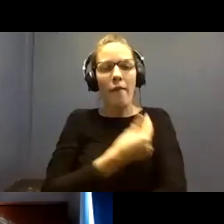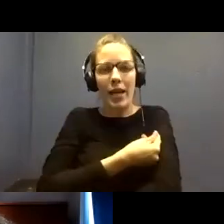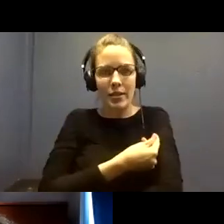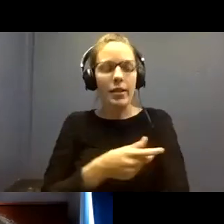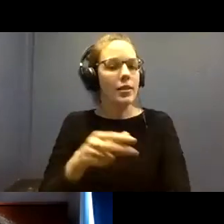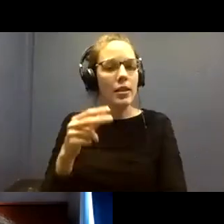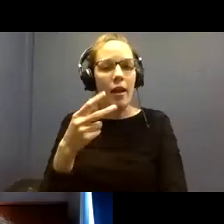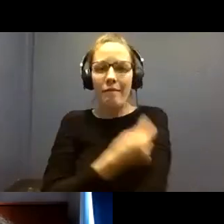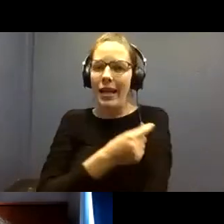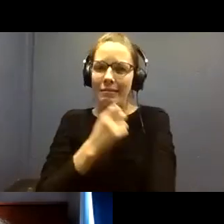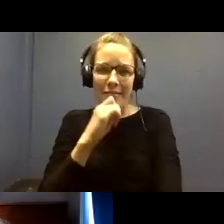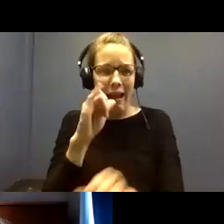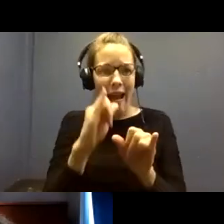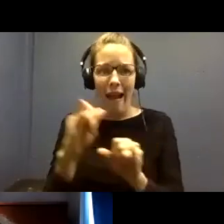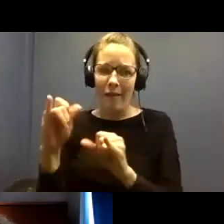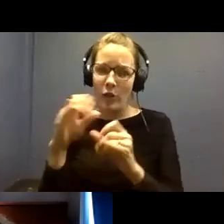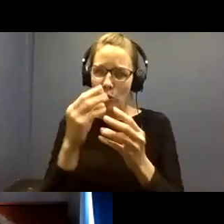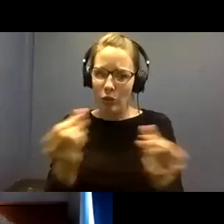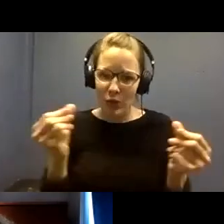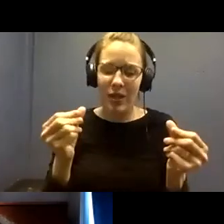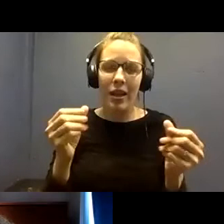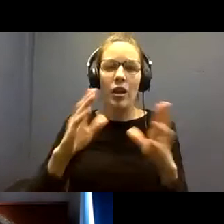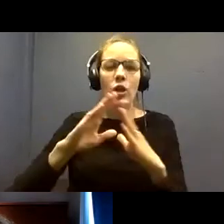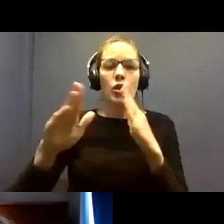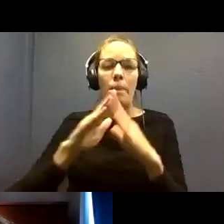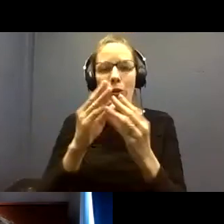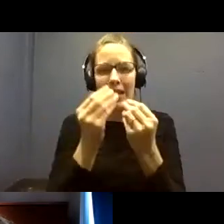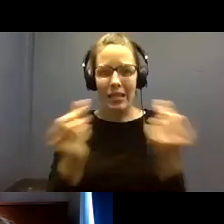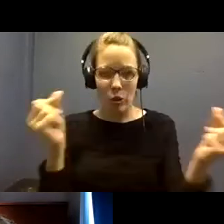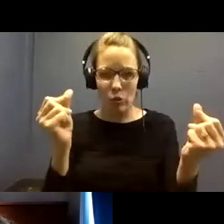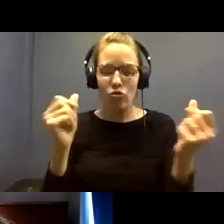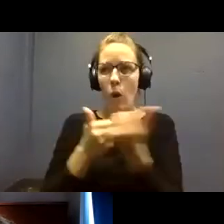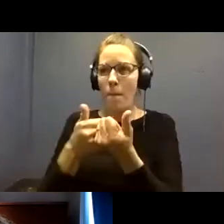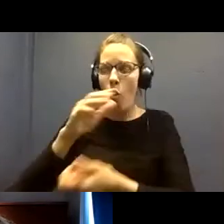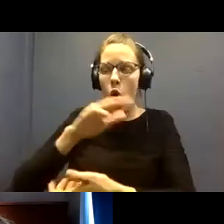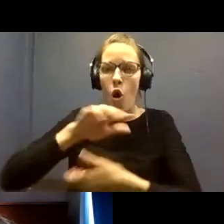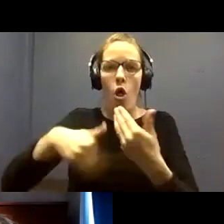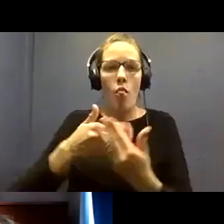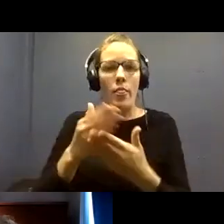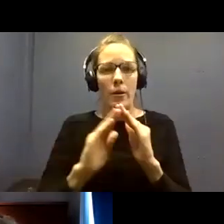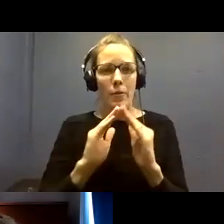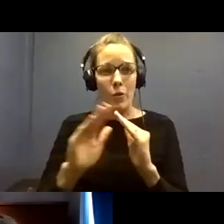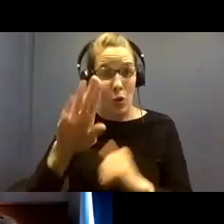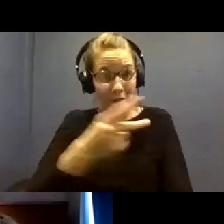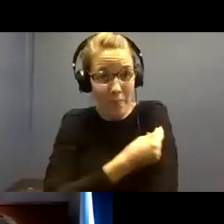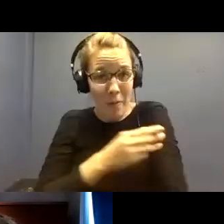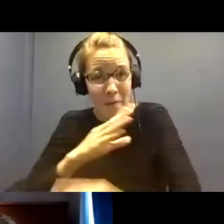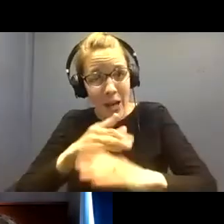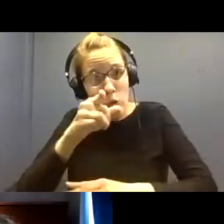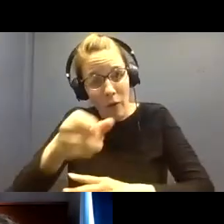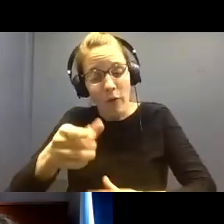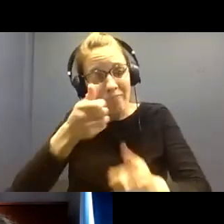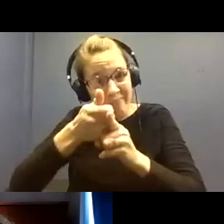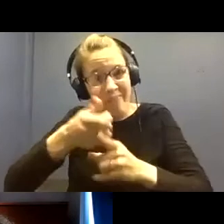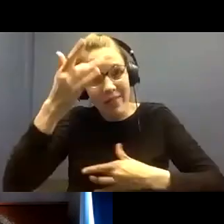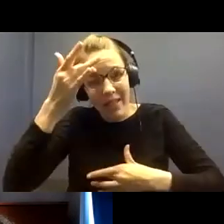not just an individual solution, it is a community solution. While your vaccine might prevent you from getting sick,